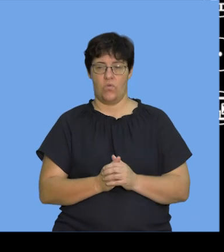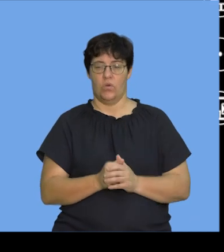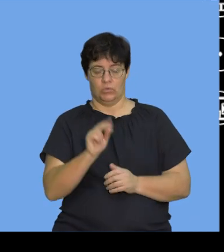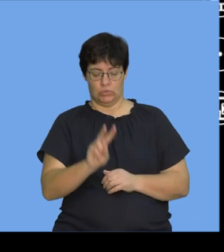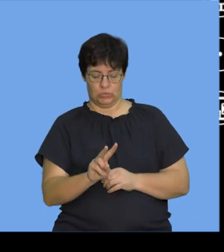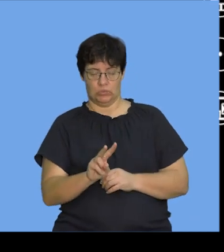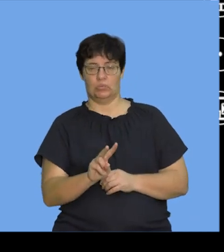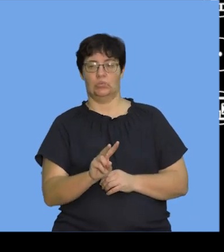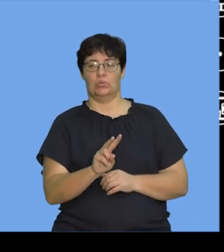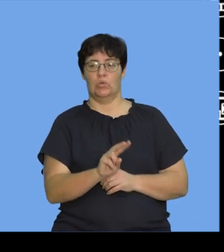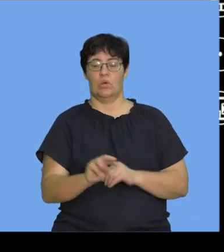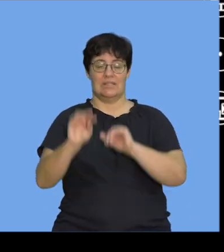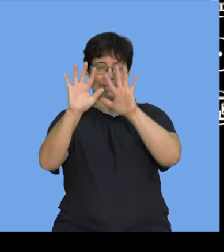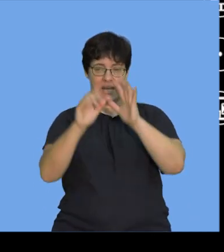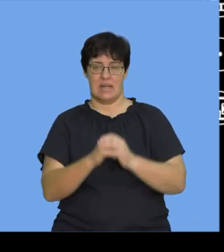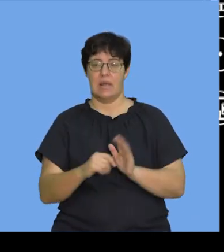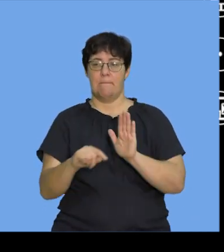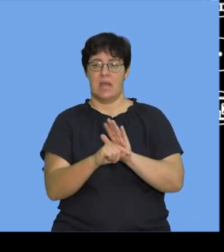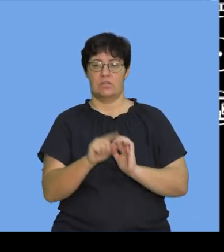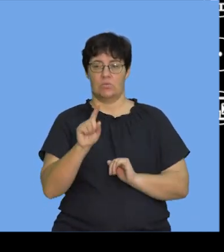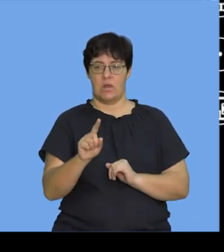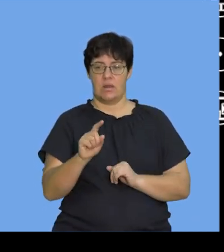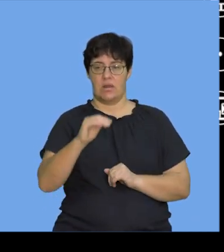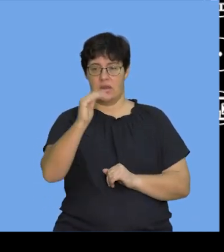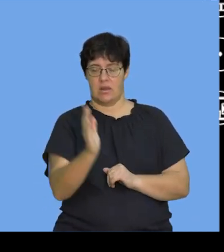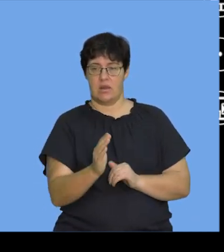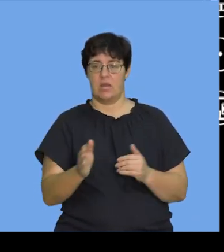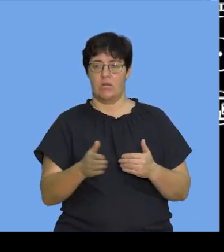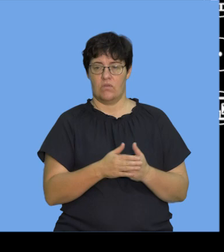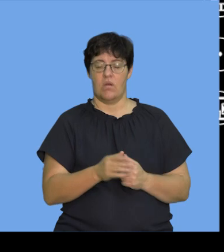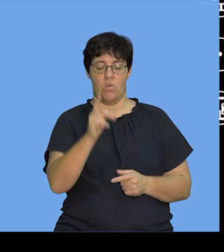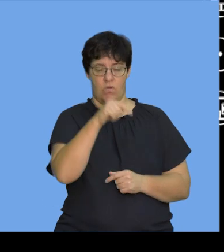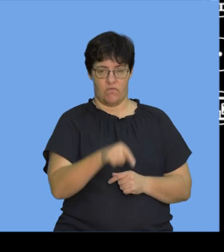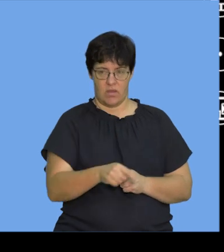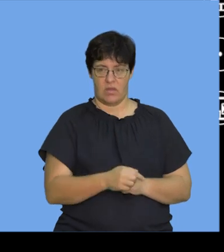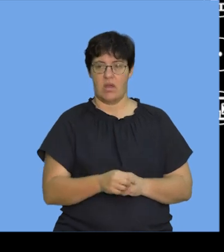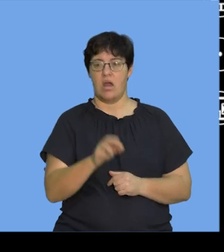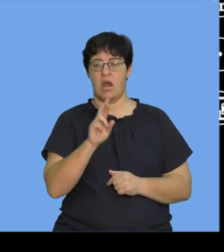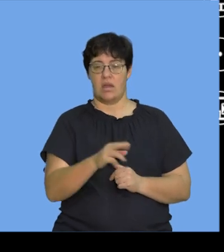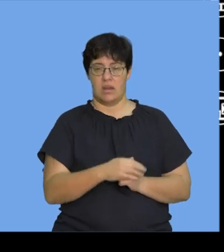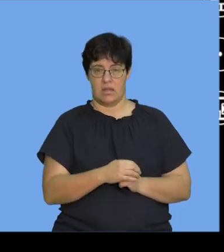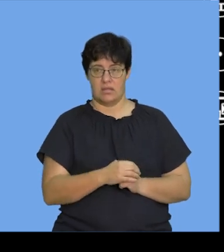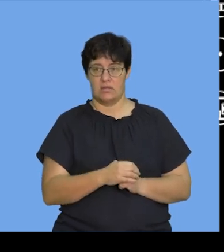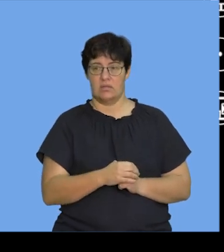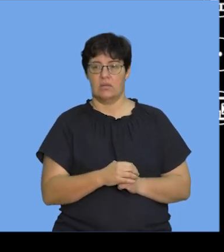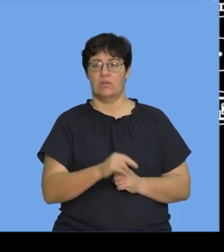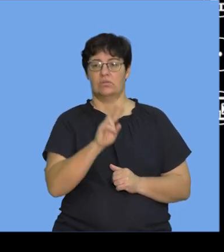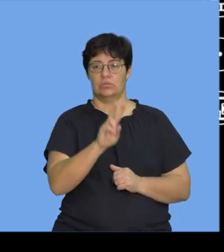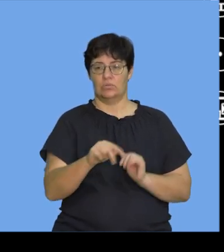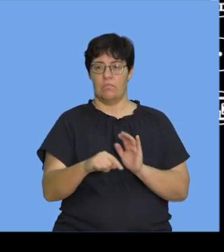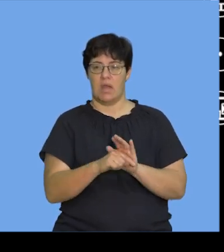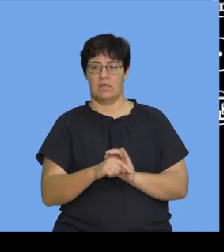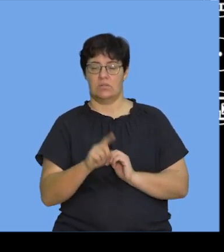to the exponent of 10 minus 1, close the bracket, all over my r value there is 2 minus